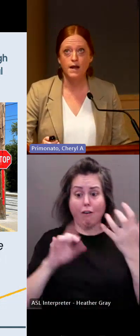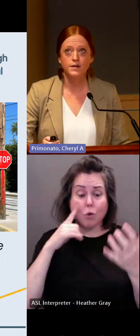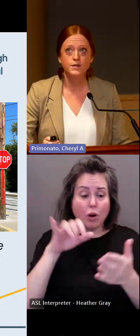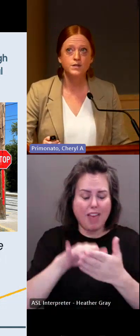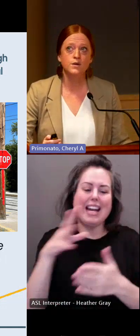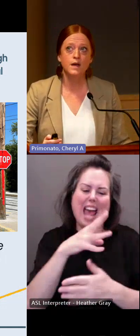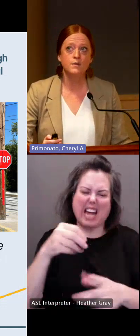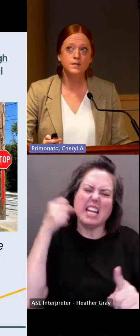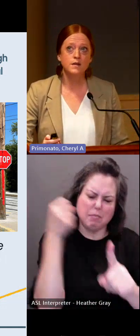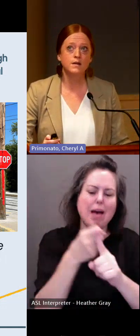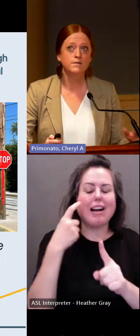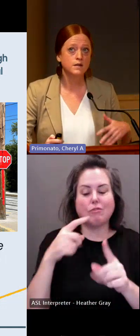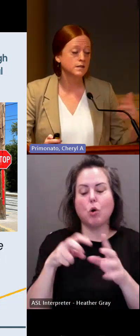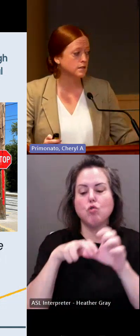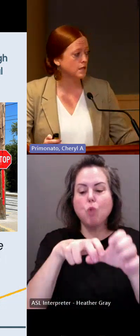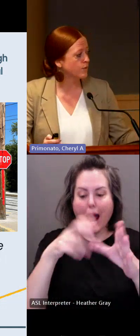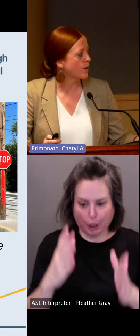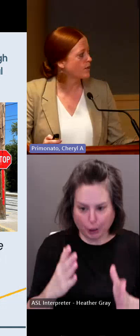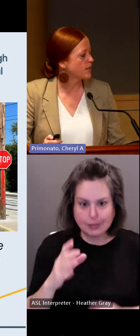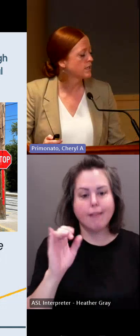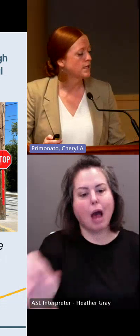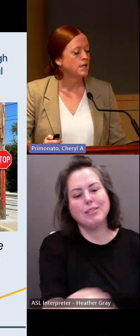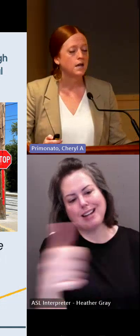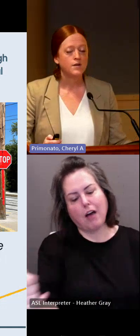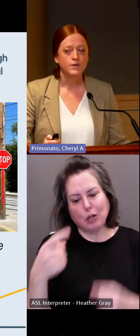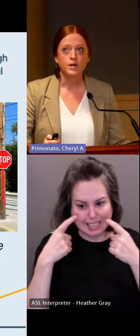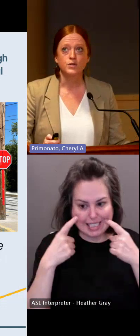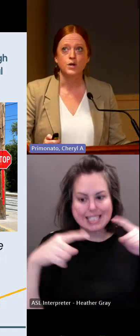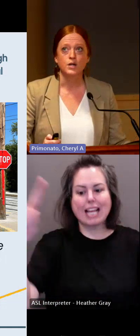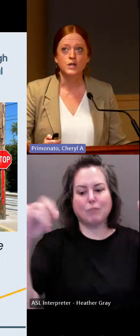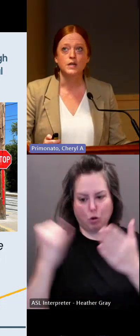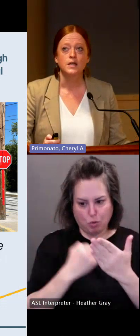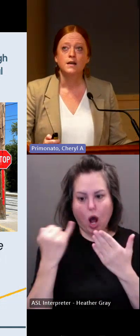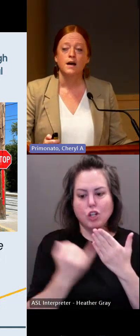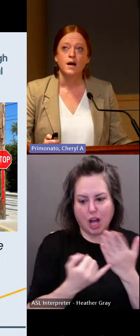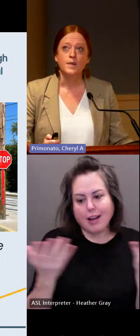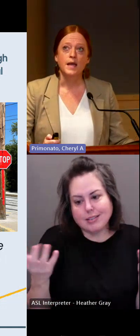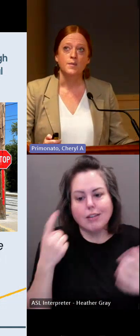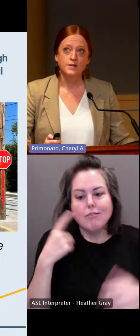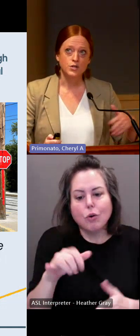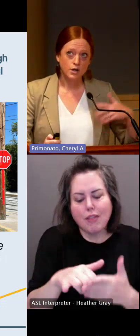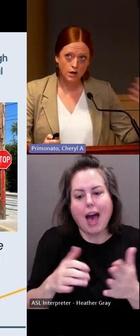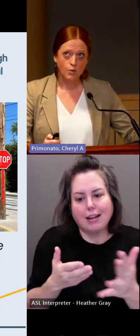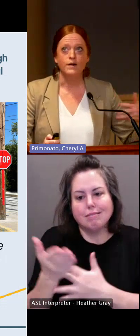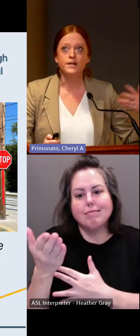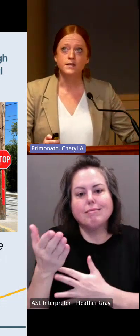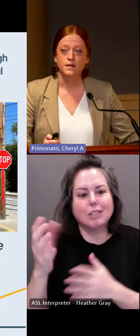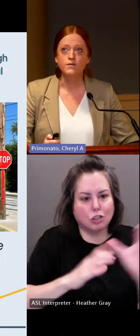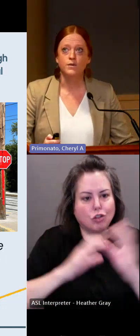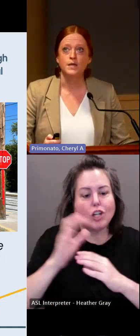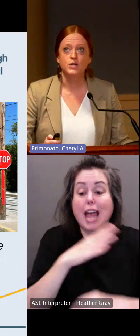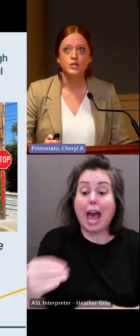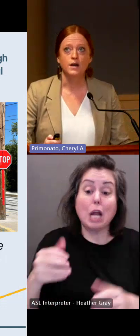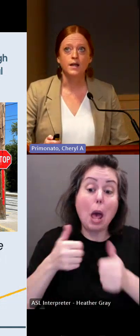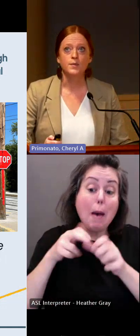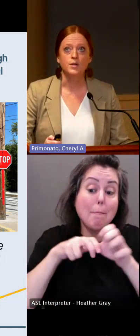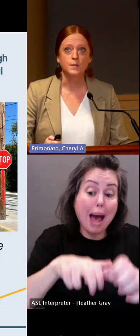to our riders. So that was a very successful project from a construction and passenger awareness and